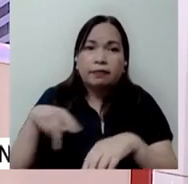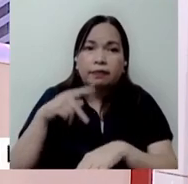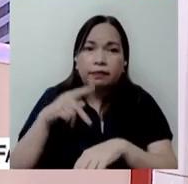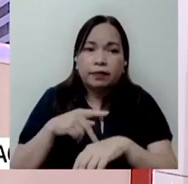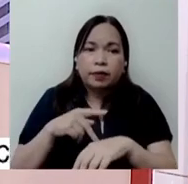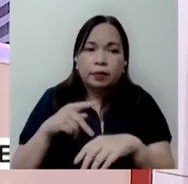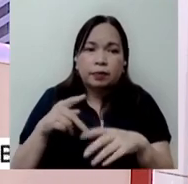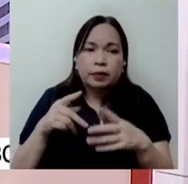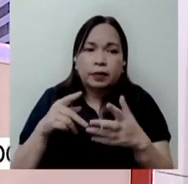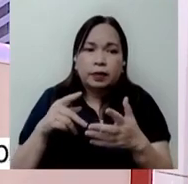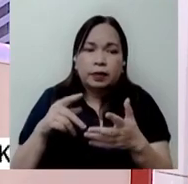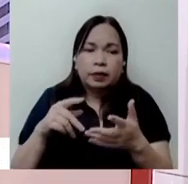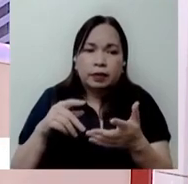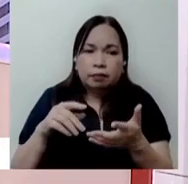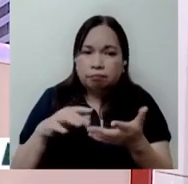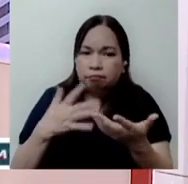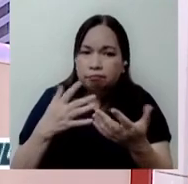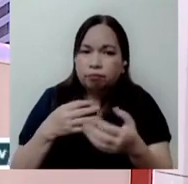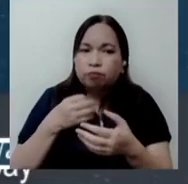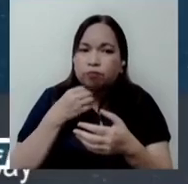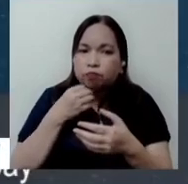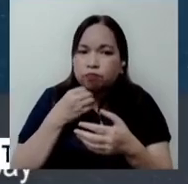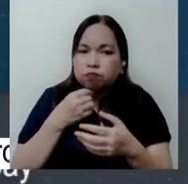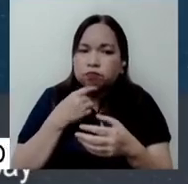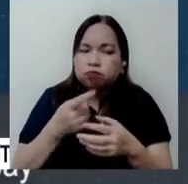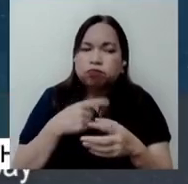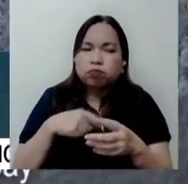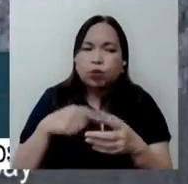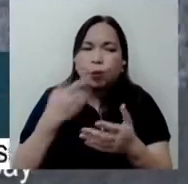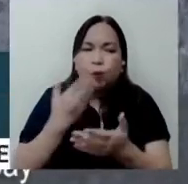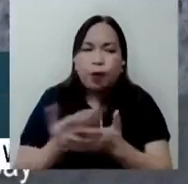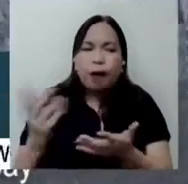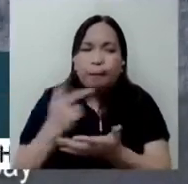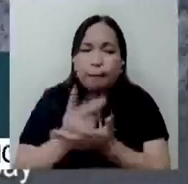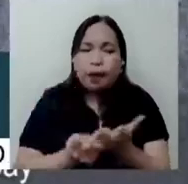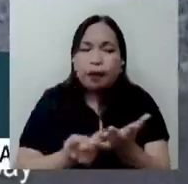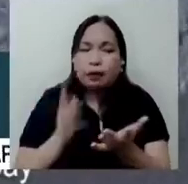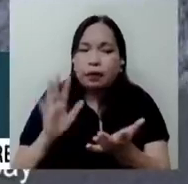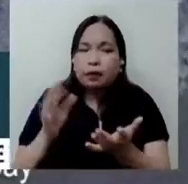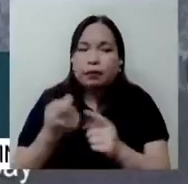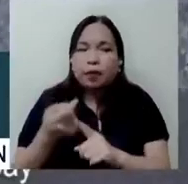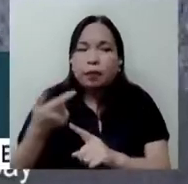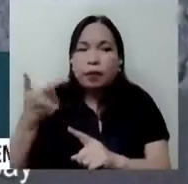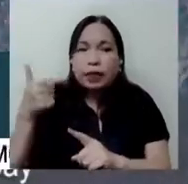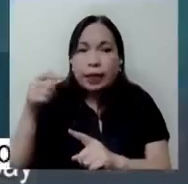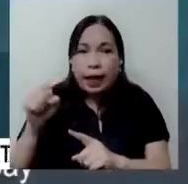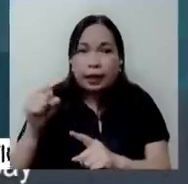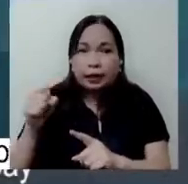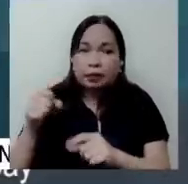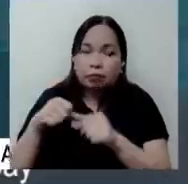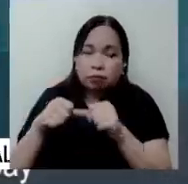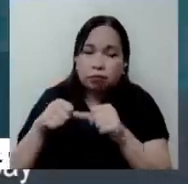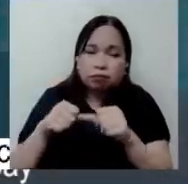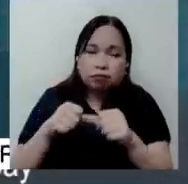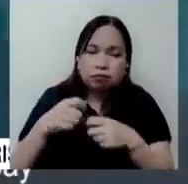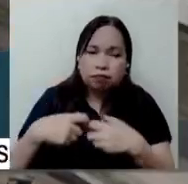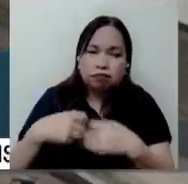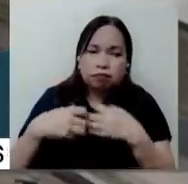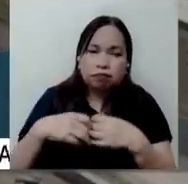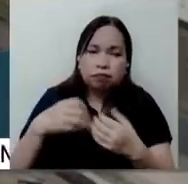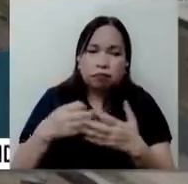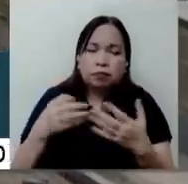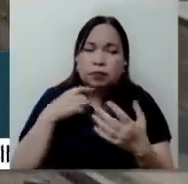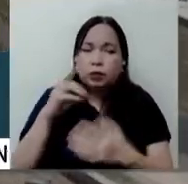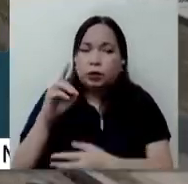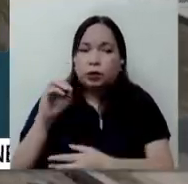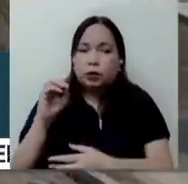mandating distribution utilities to procure part of their supply from gas-powered facilities. They insist the DOE's order has no